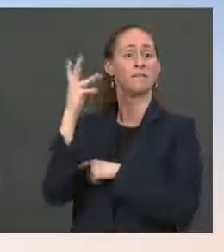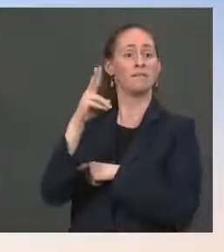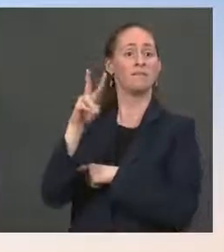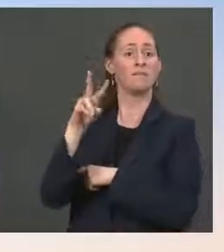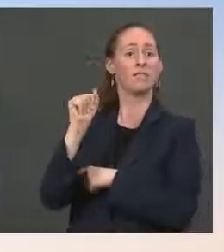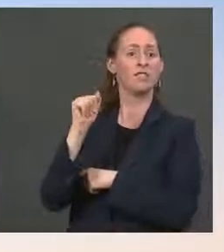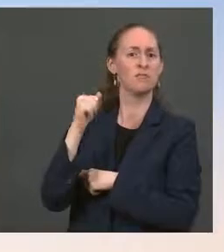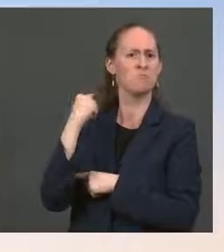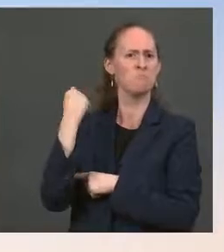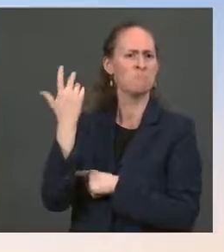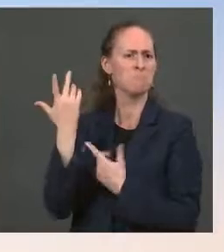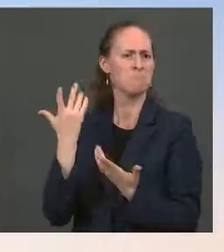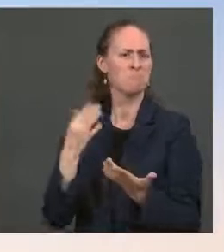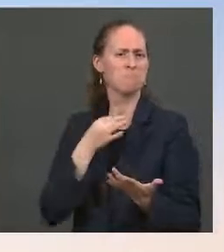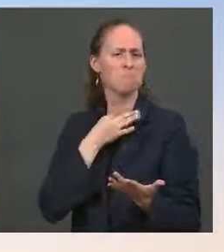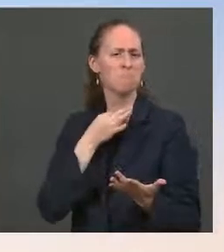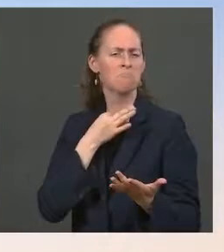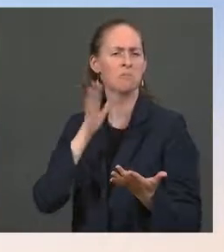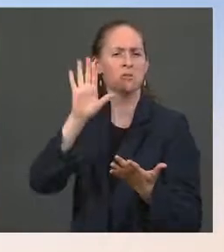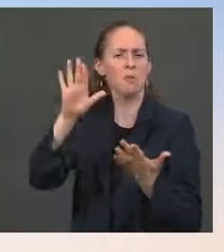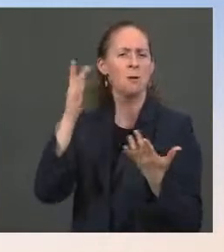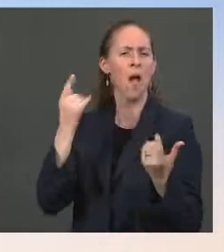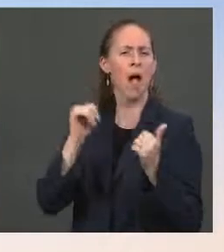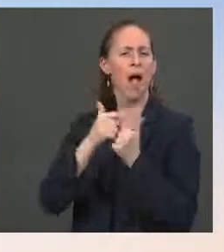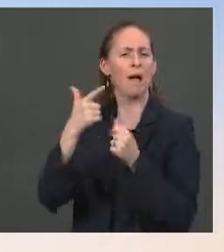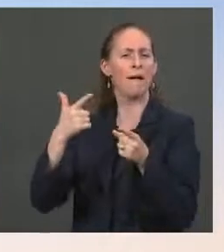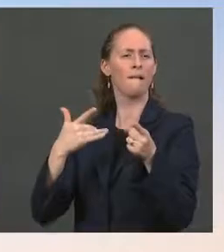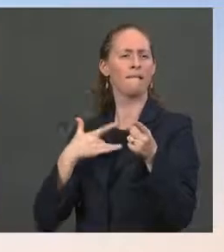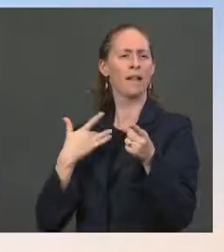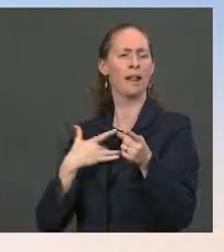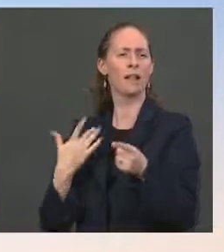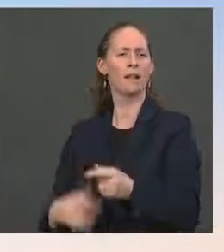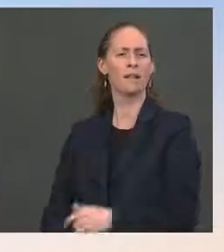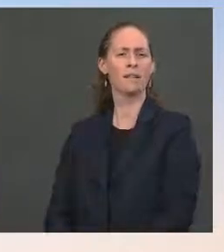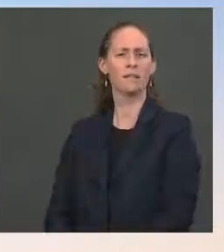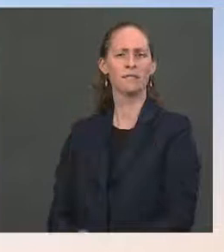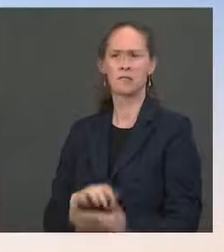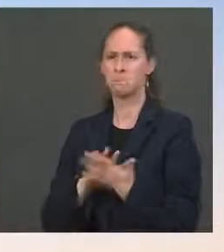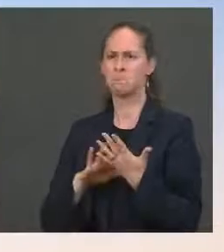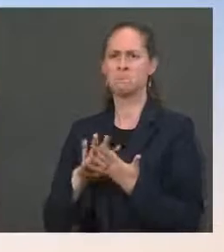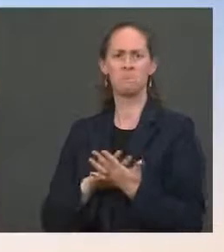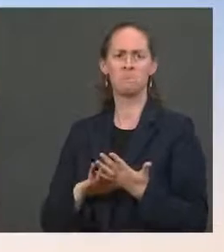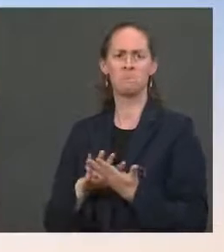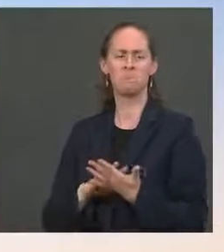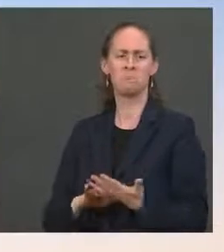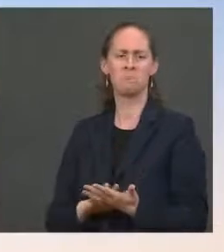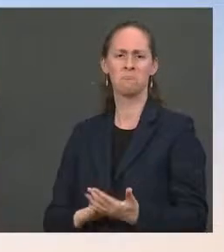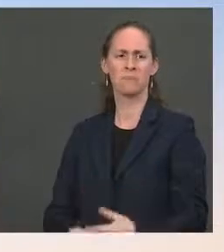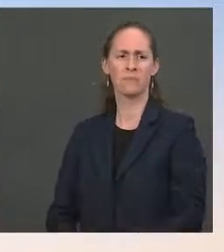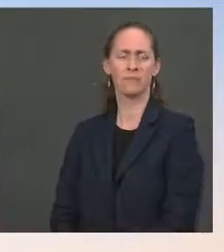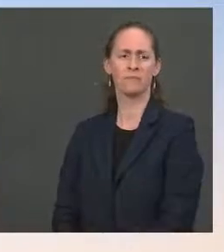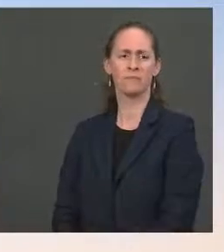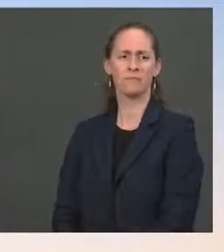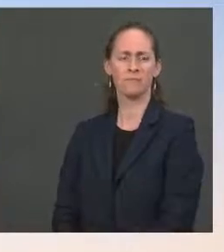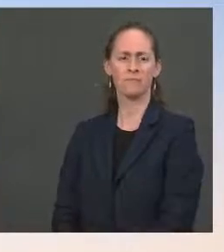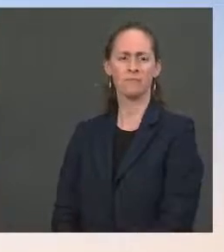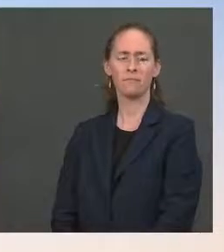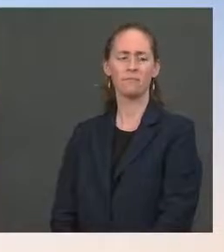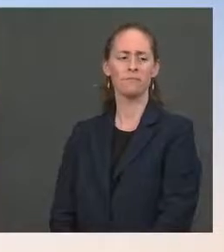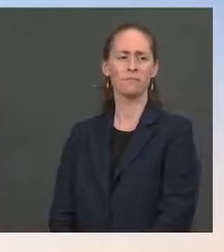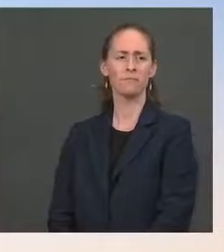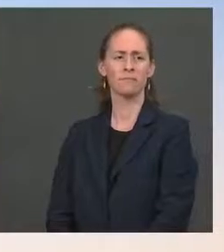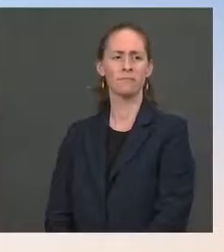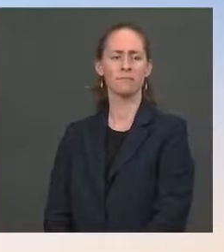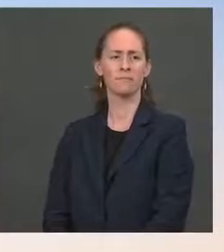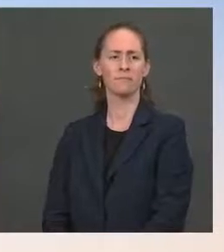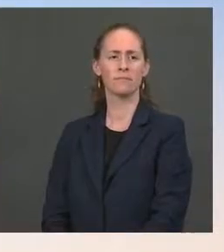you can win an election by 7 million votes and one person can actually doom your entire agenda?